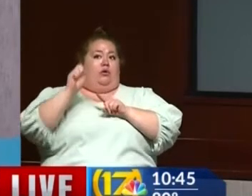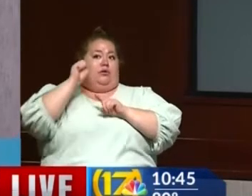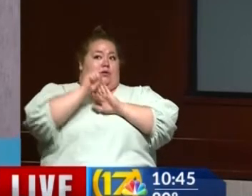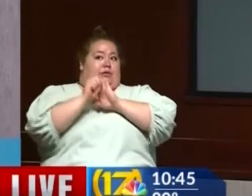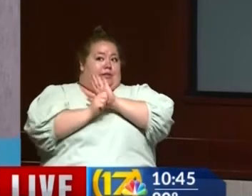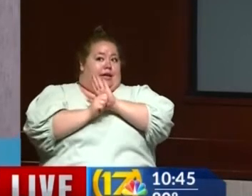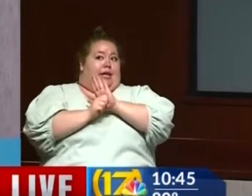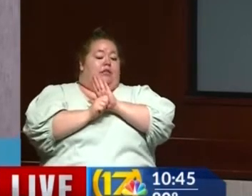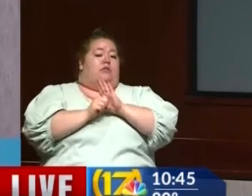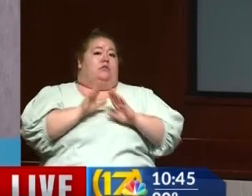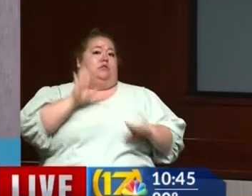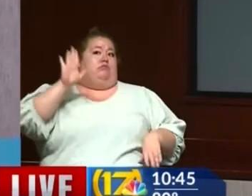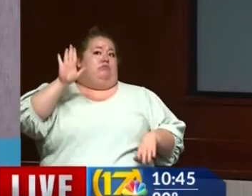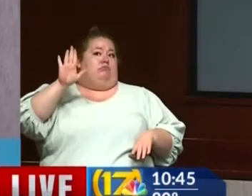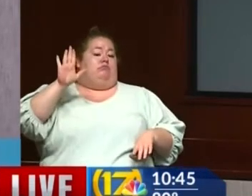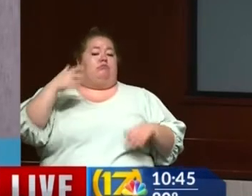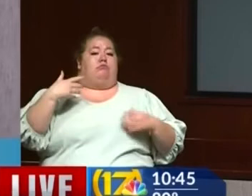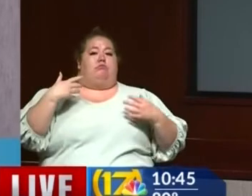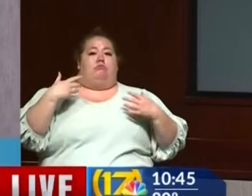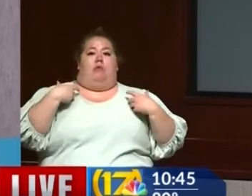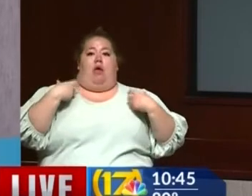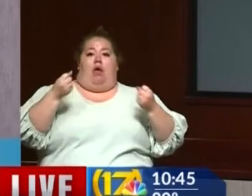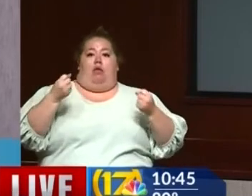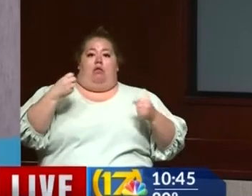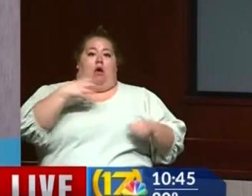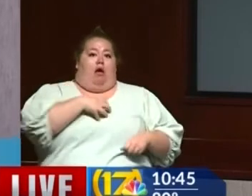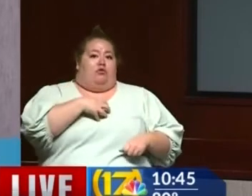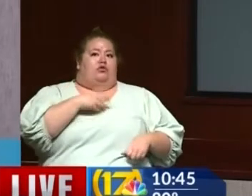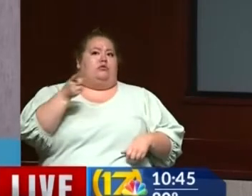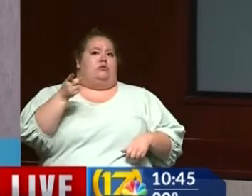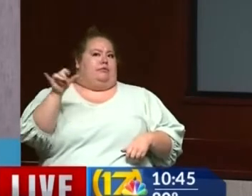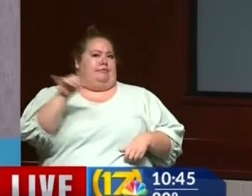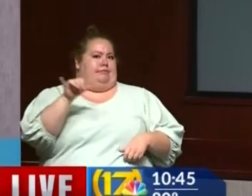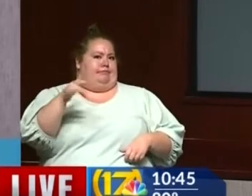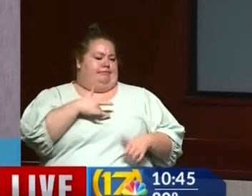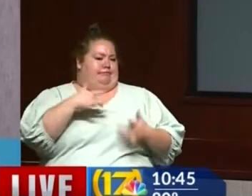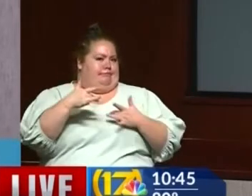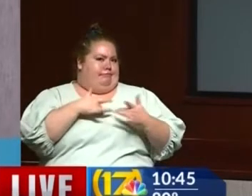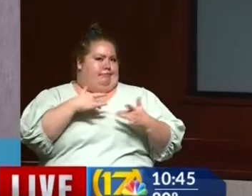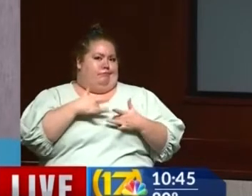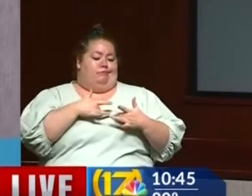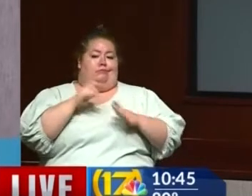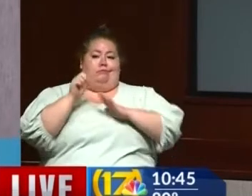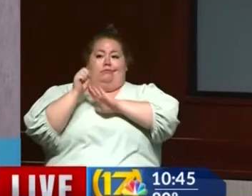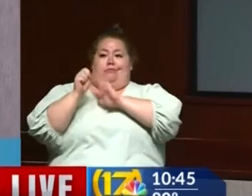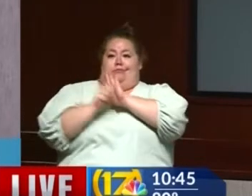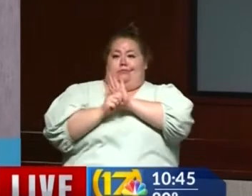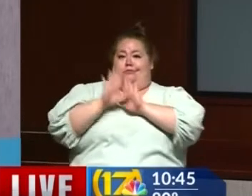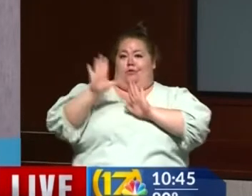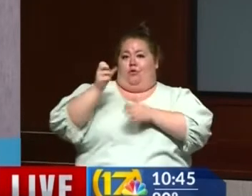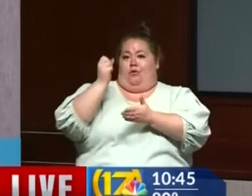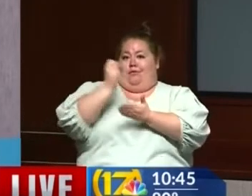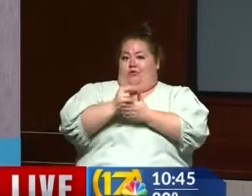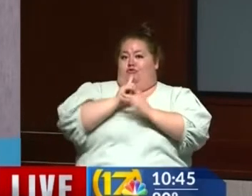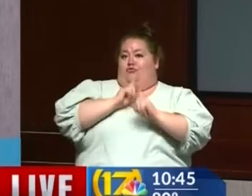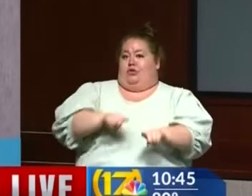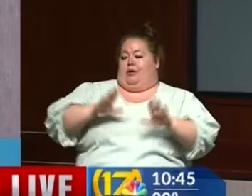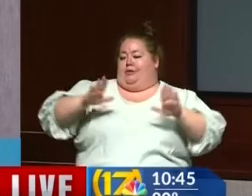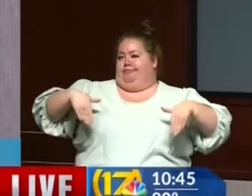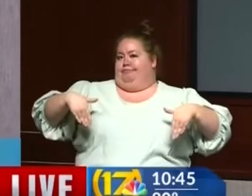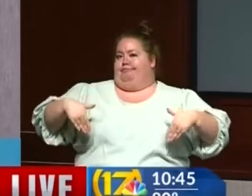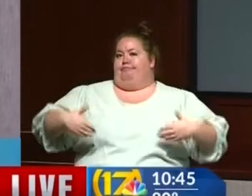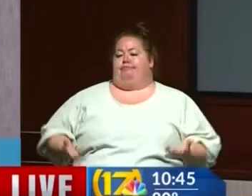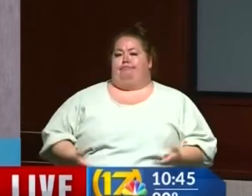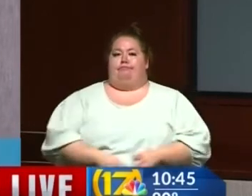directors express similar concerns, but we have had no proposed changes in the metrics that the state's using.